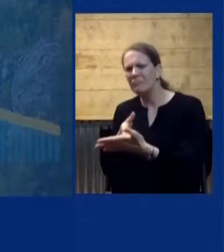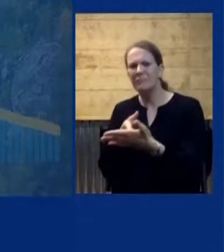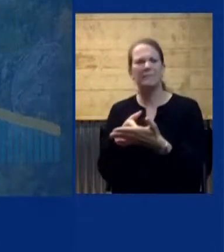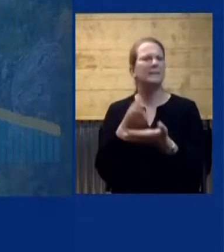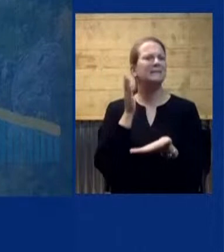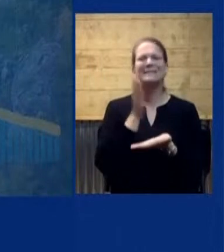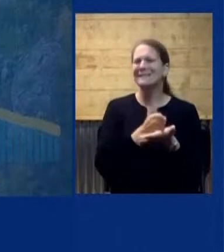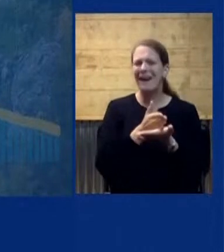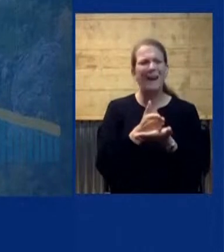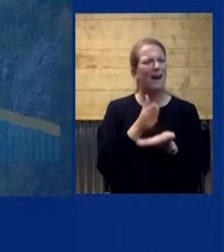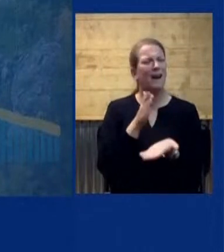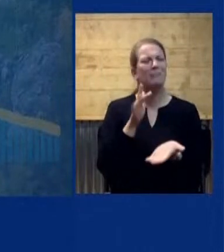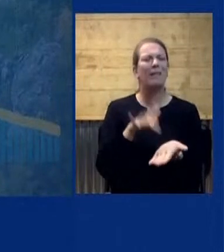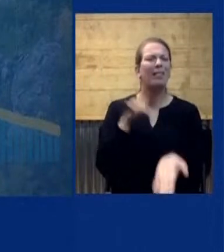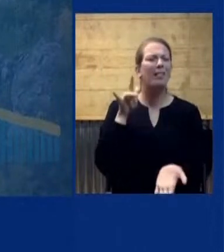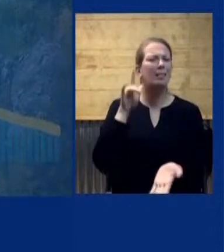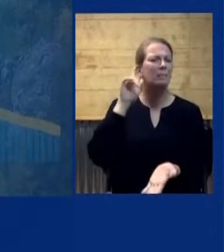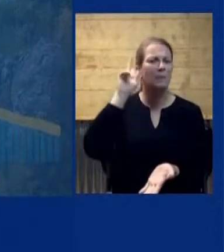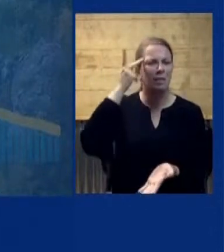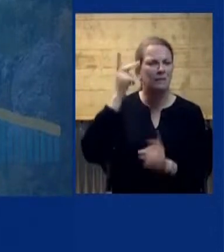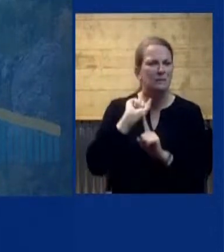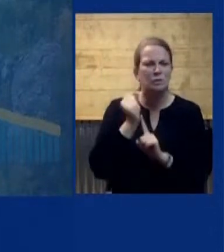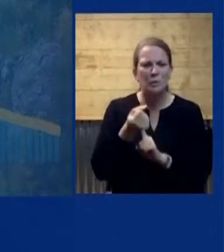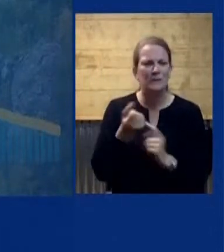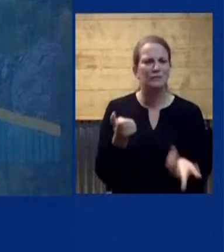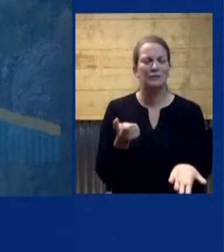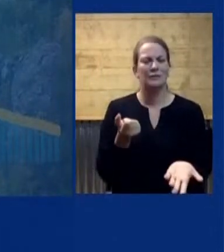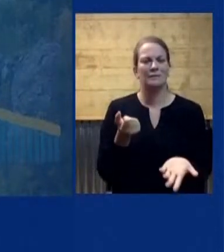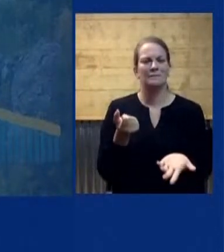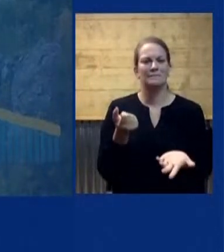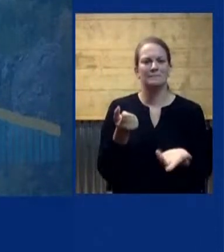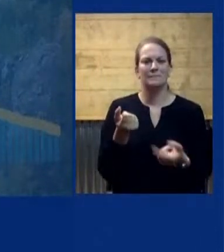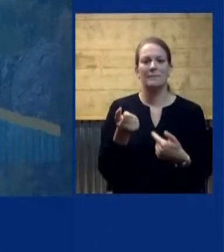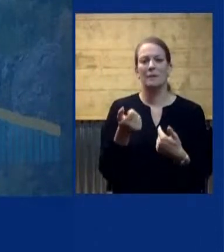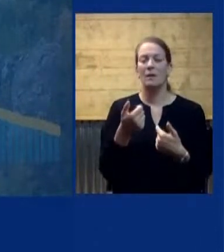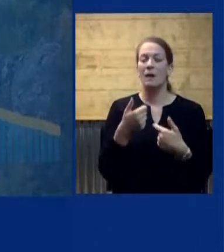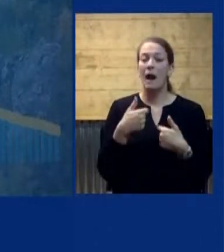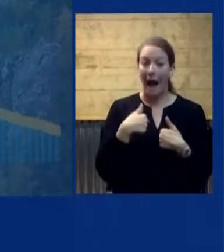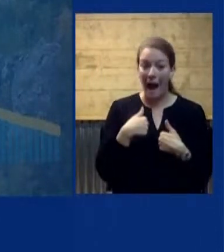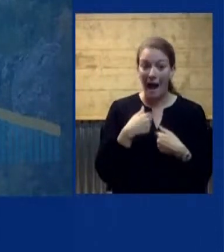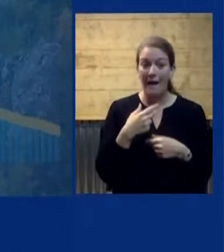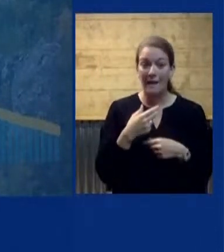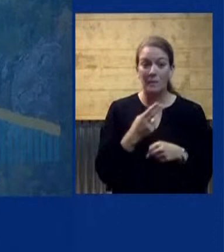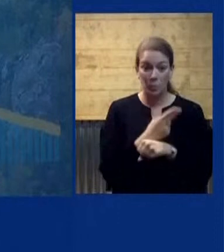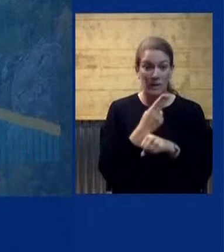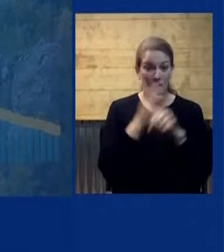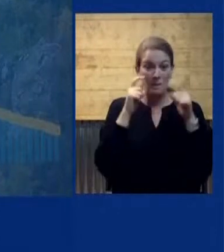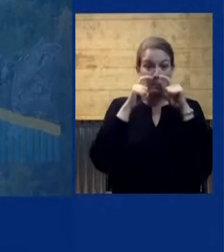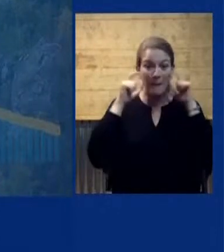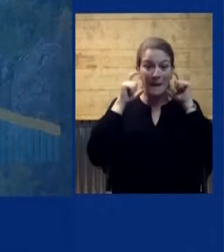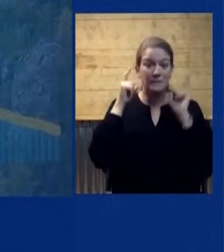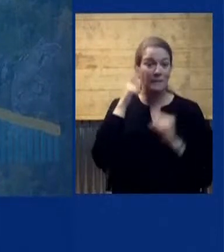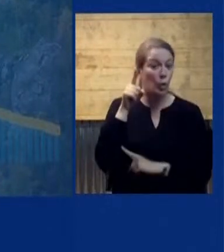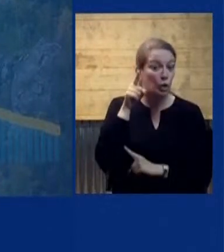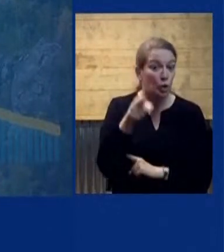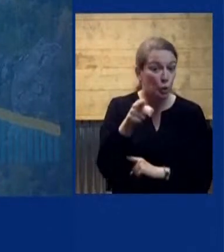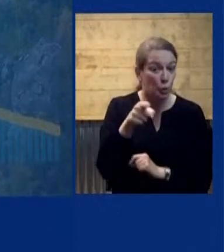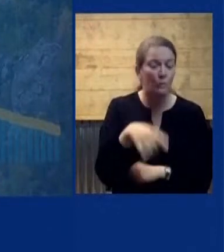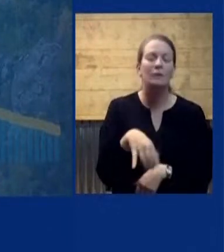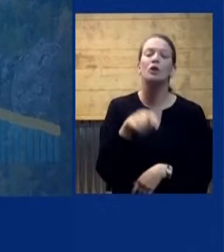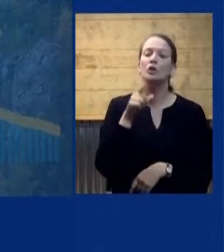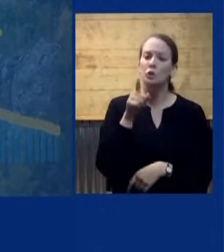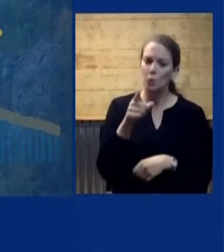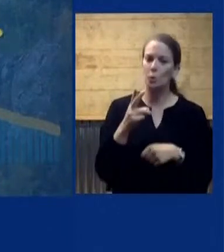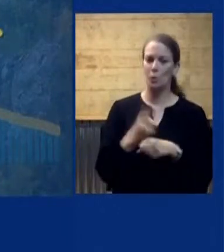inspire the nation to act as one. I wear a mask for you, you wear a mask for me. That's what you're supposed to do as president. That's